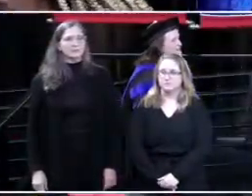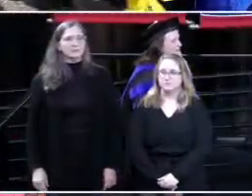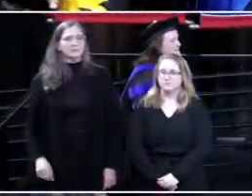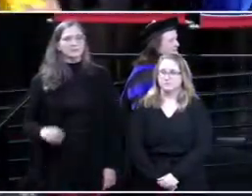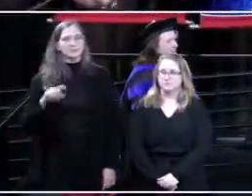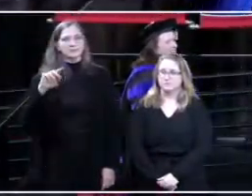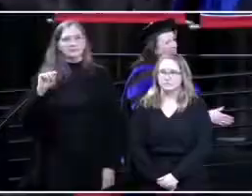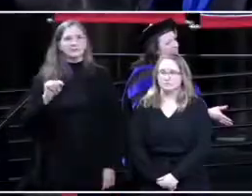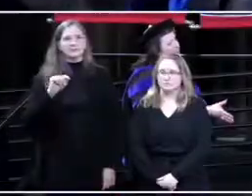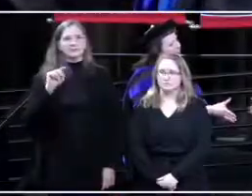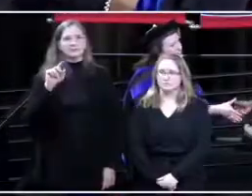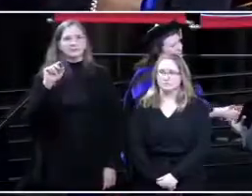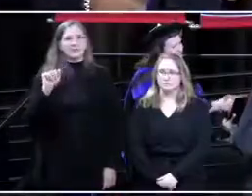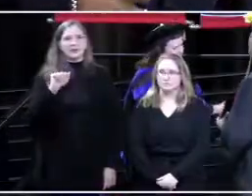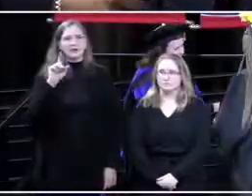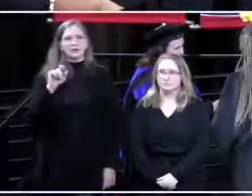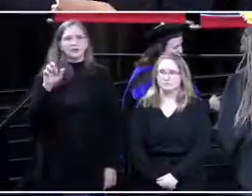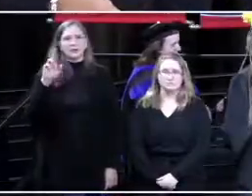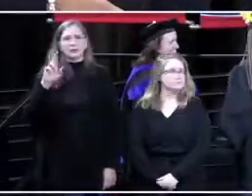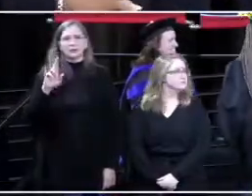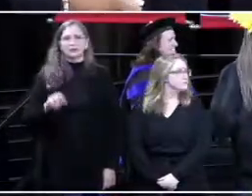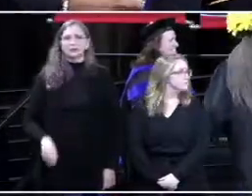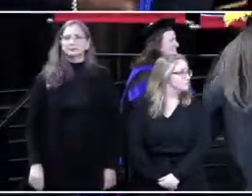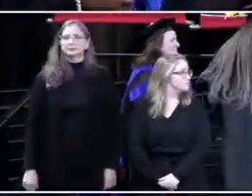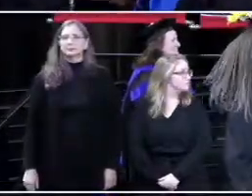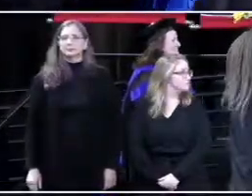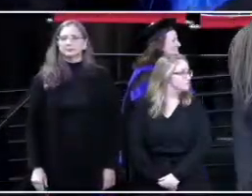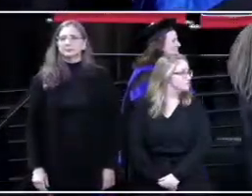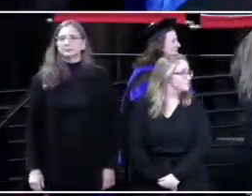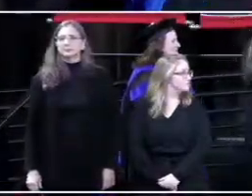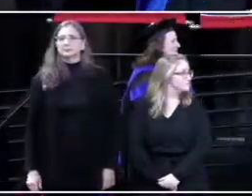Tara Gabriella Cooper.